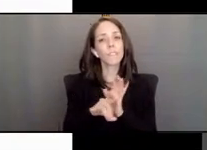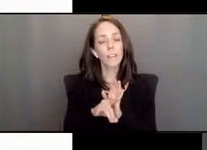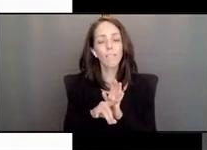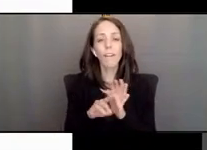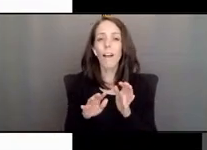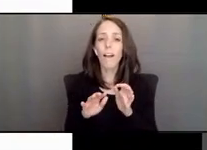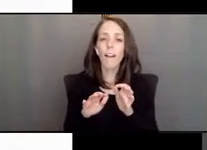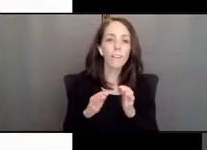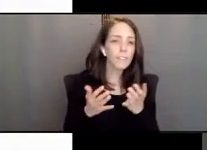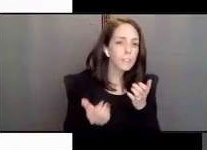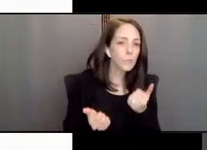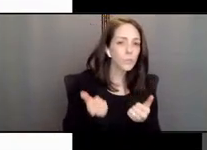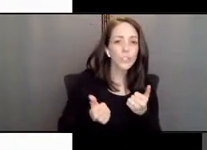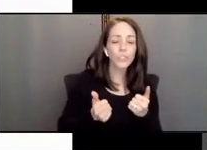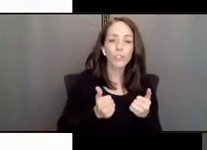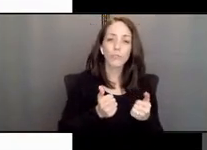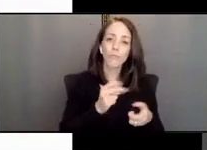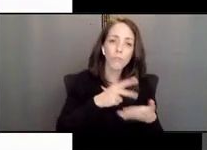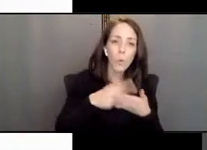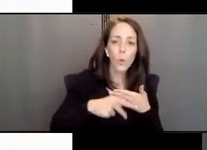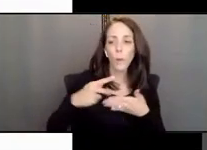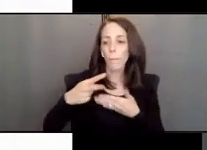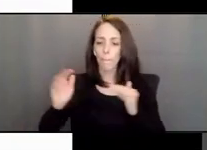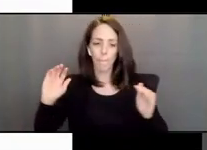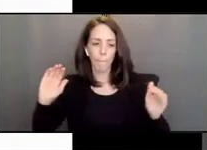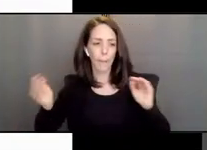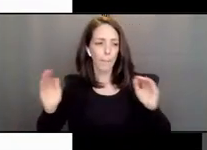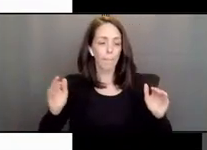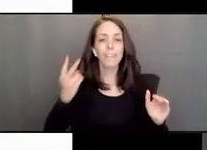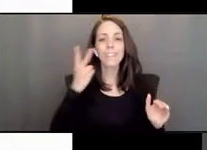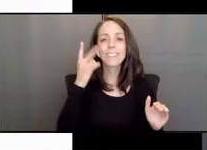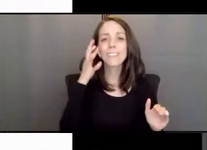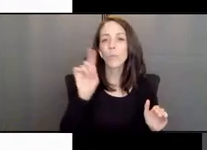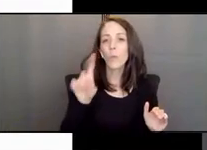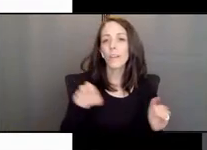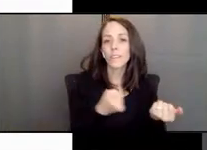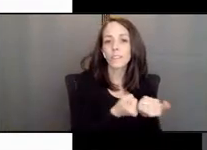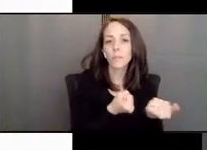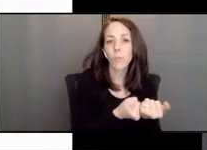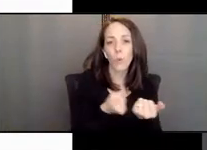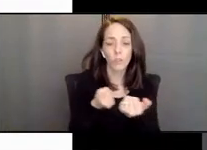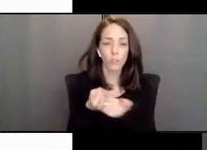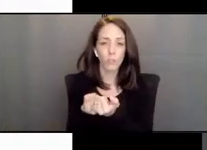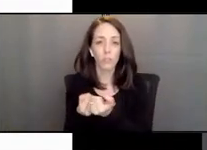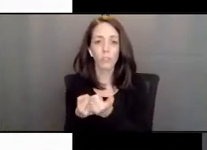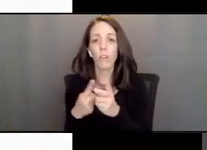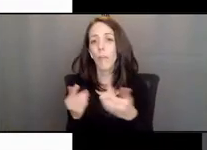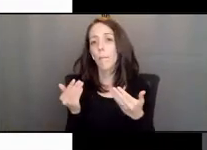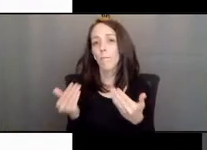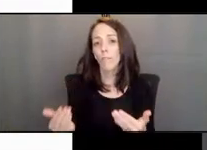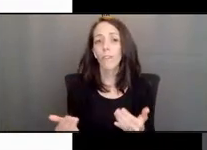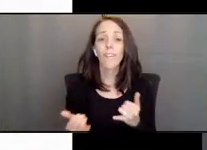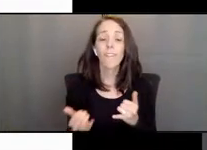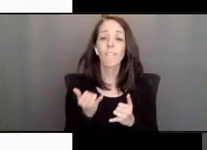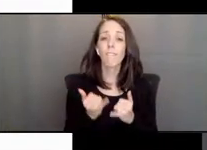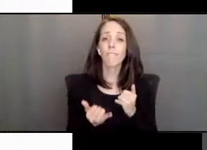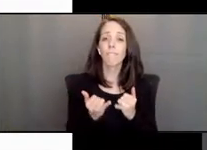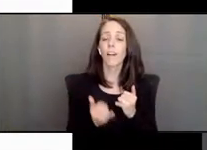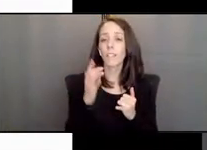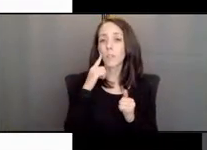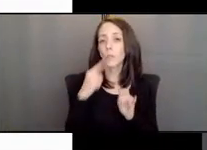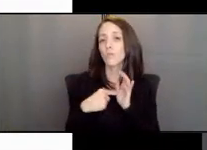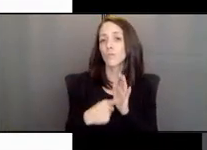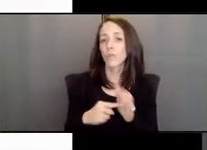how our programs of work are doing and provide support if necessary to continue moving them forward. And finally, we will provide our first performance dashboard to the